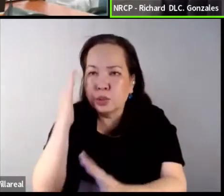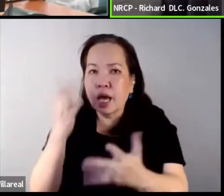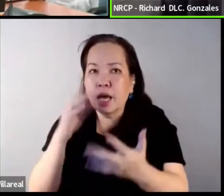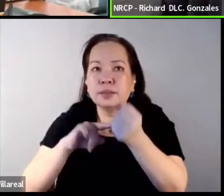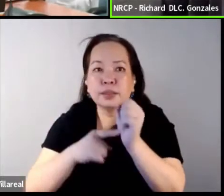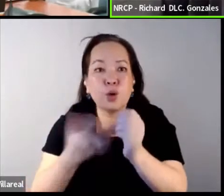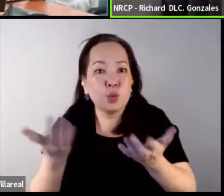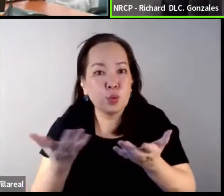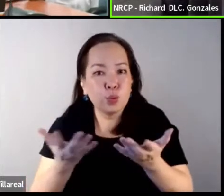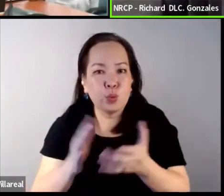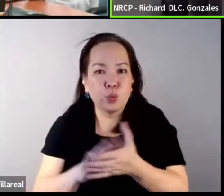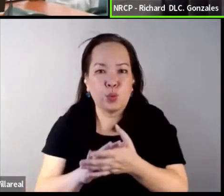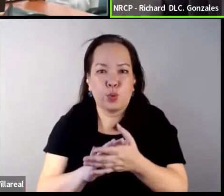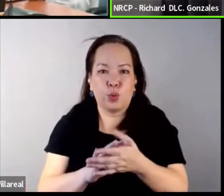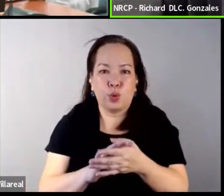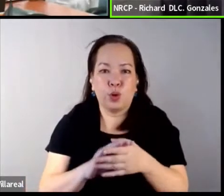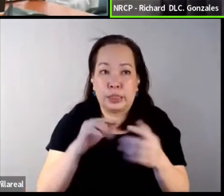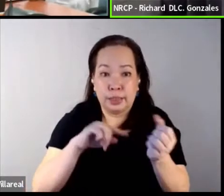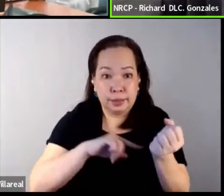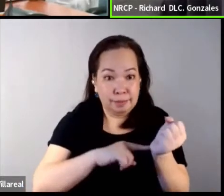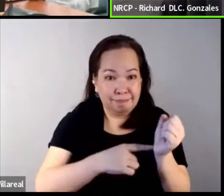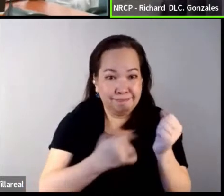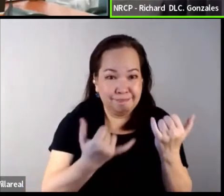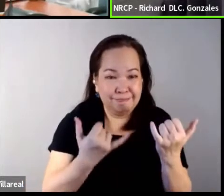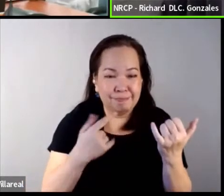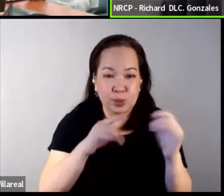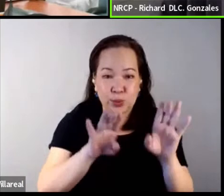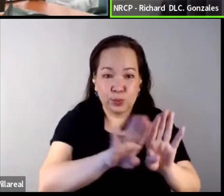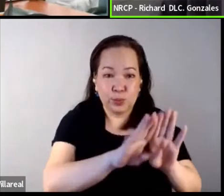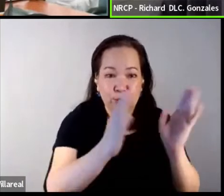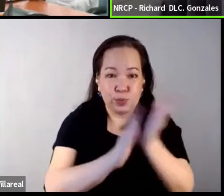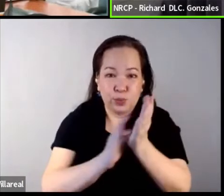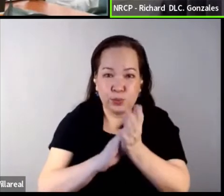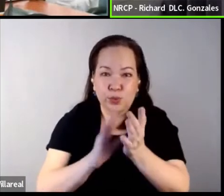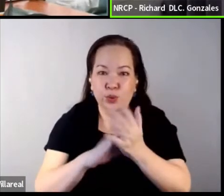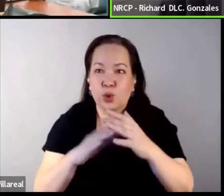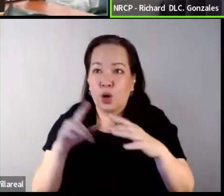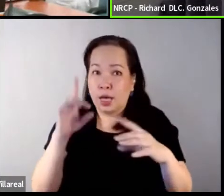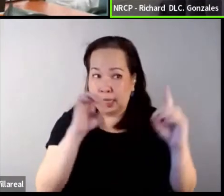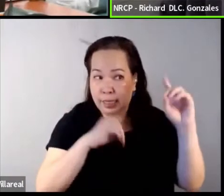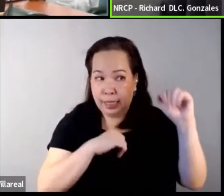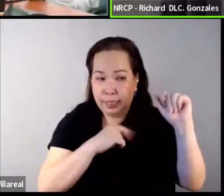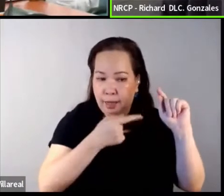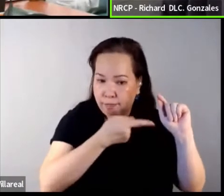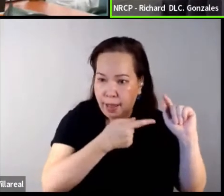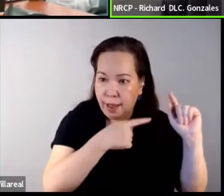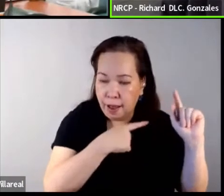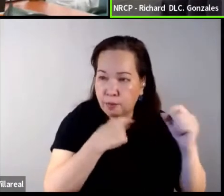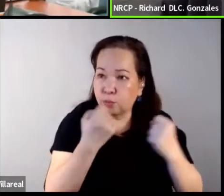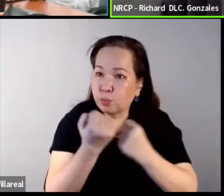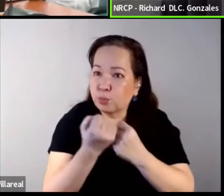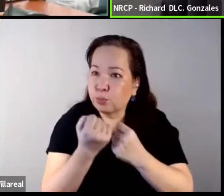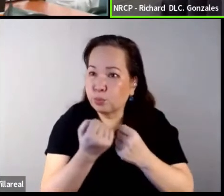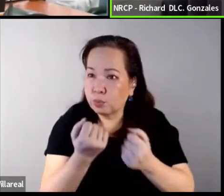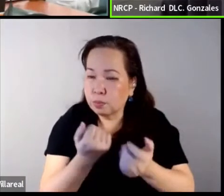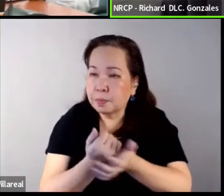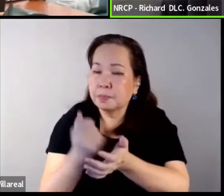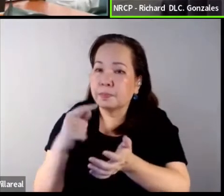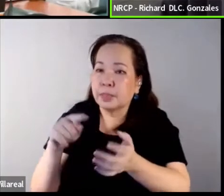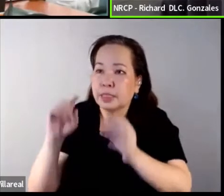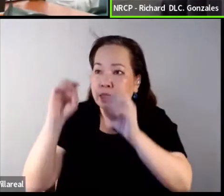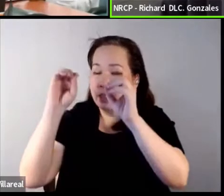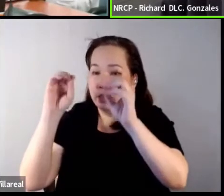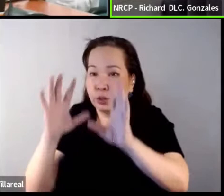now that the schools have reopened. This baseline data will assist the policymakers in evaluating the impact of